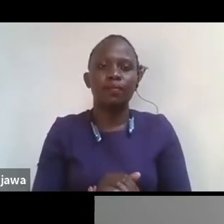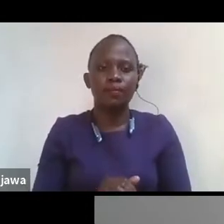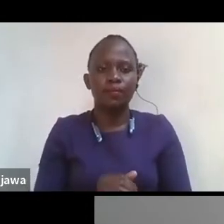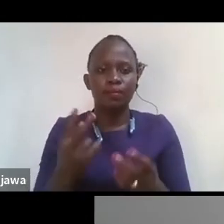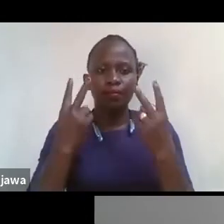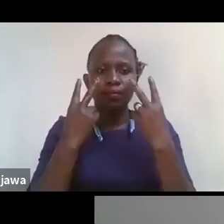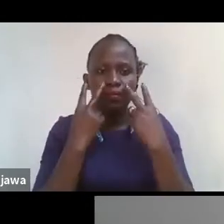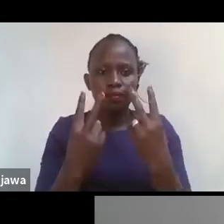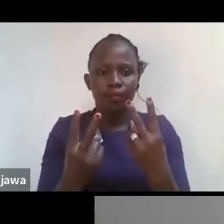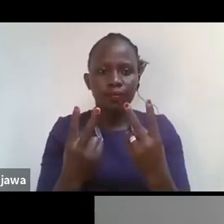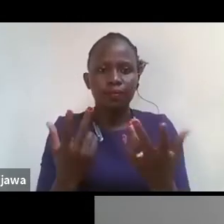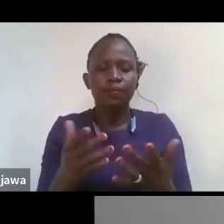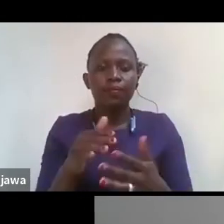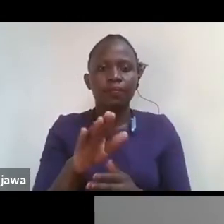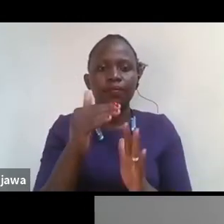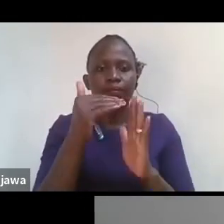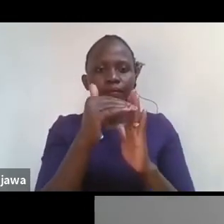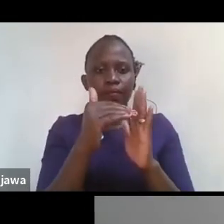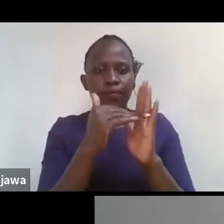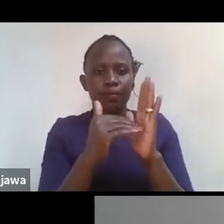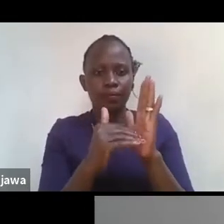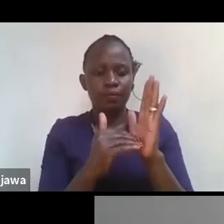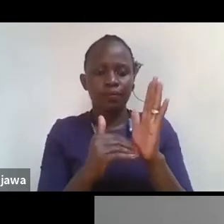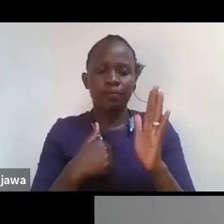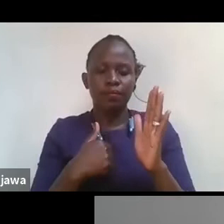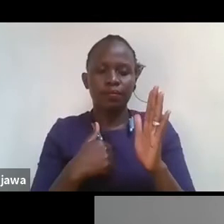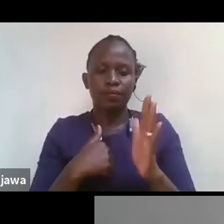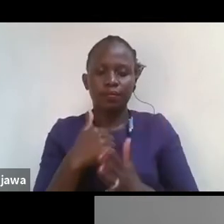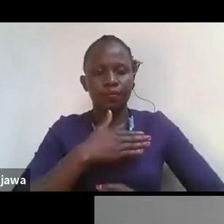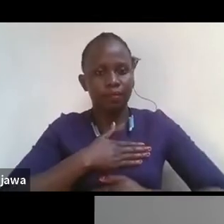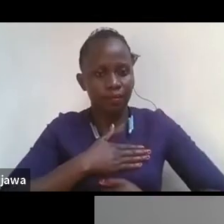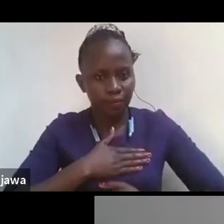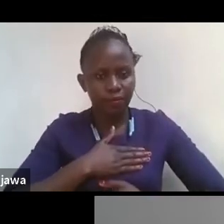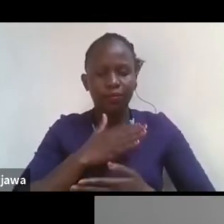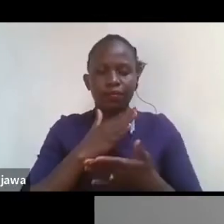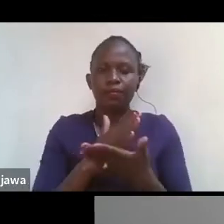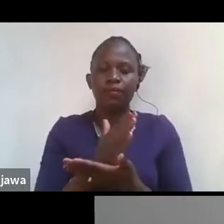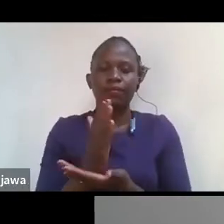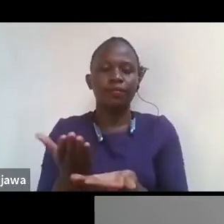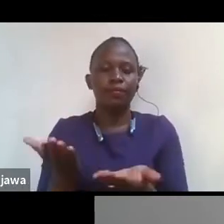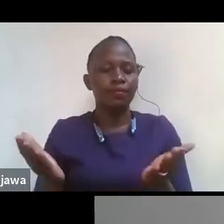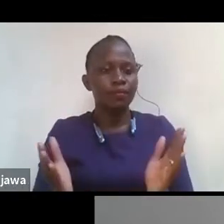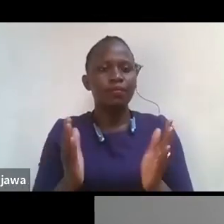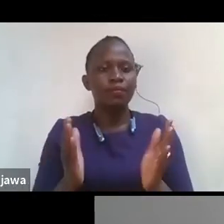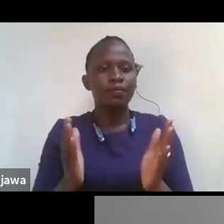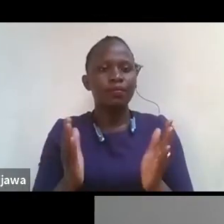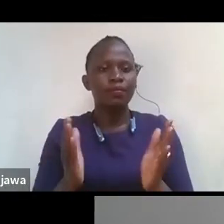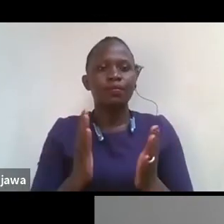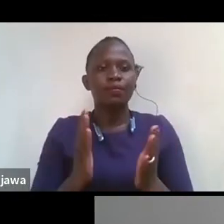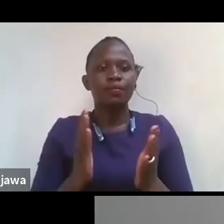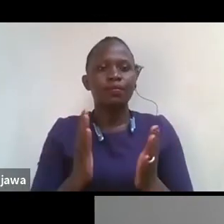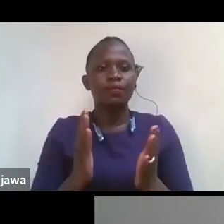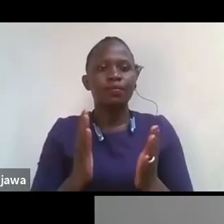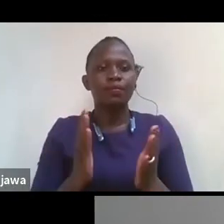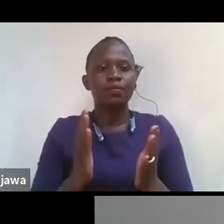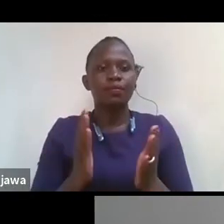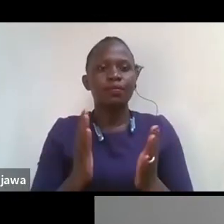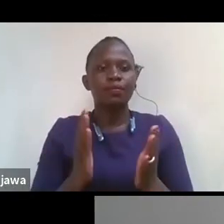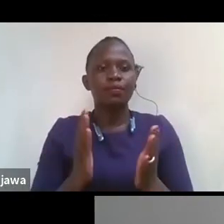your profiles, I am humbled to be a medist. I should mention, maybe for the benefit of our listeners,